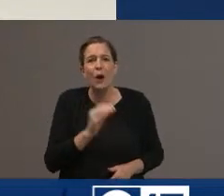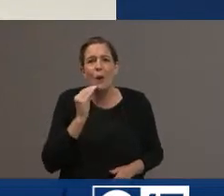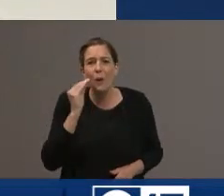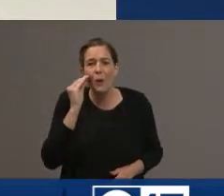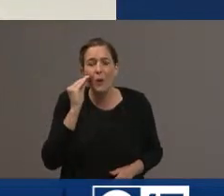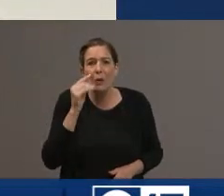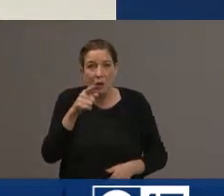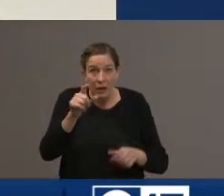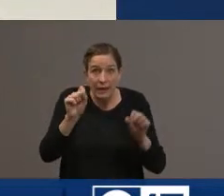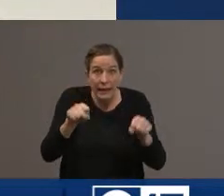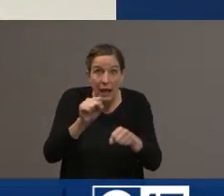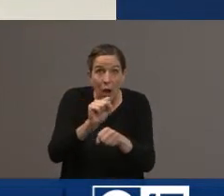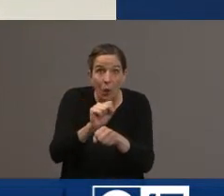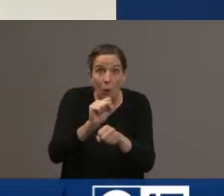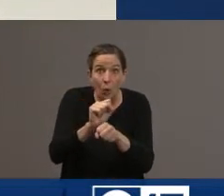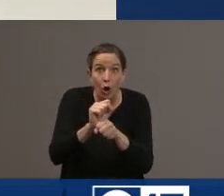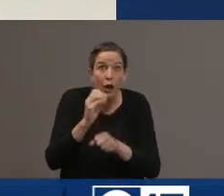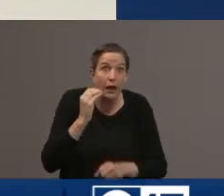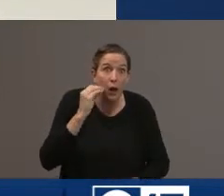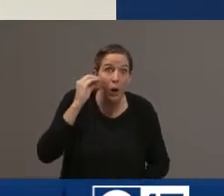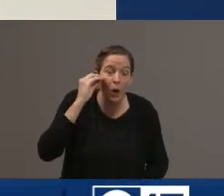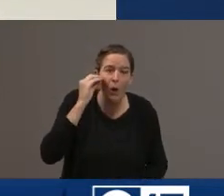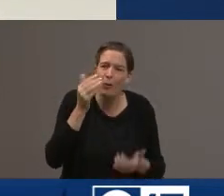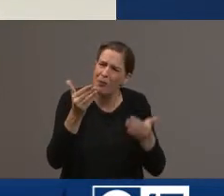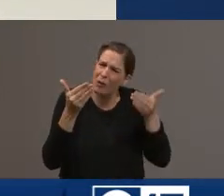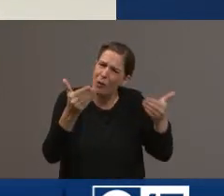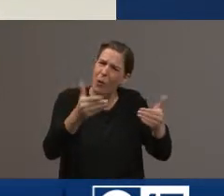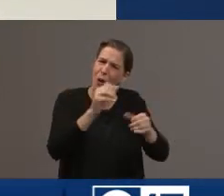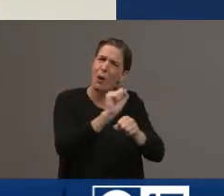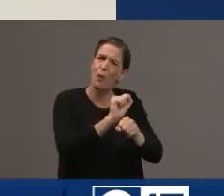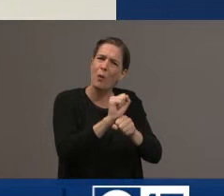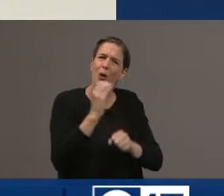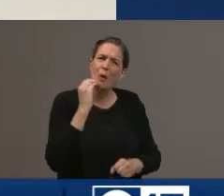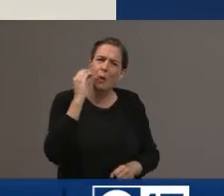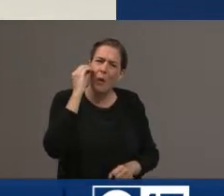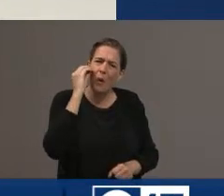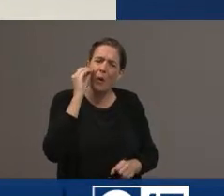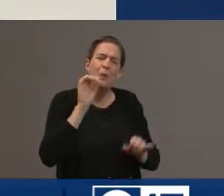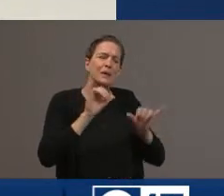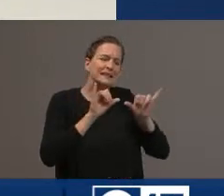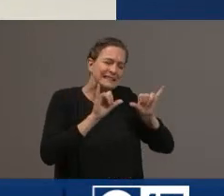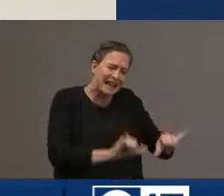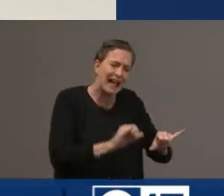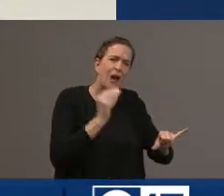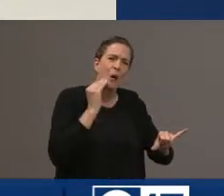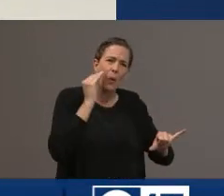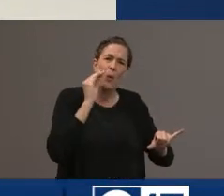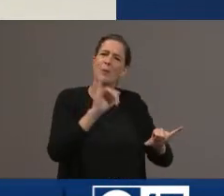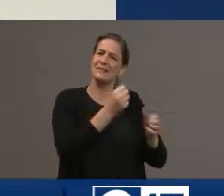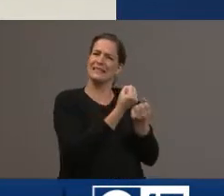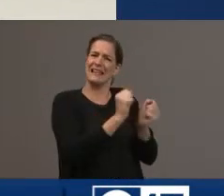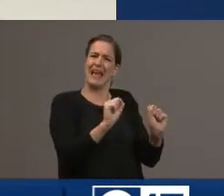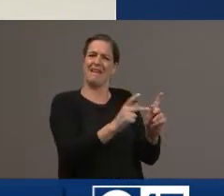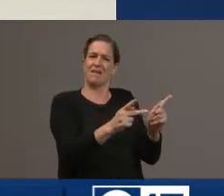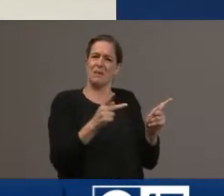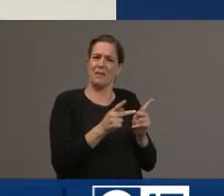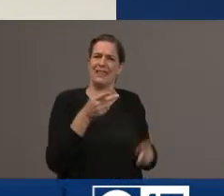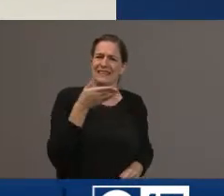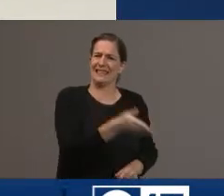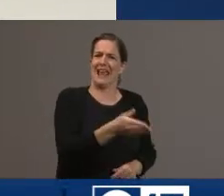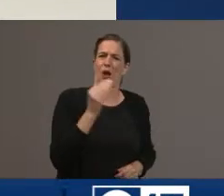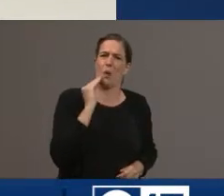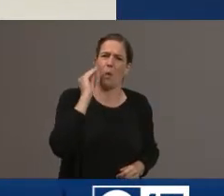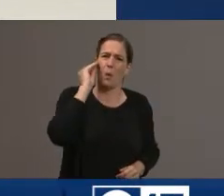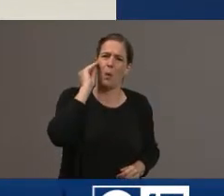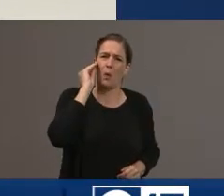and stay home because you're safer at home. And with that, I want to turn it over to Dr. Christ, who's going to